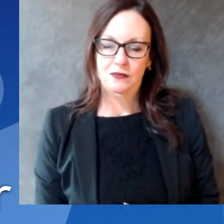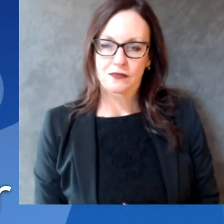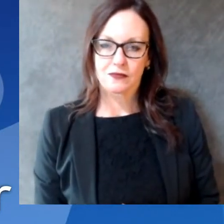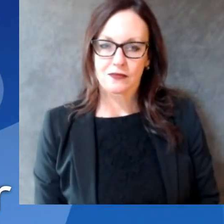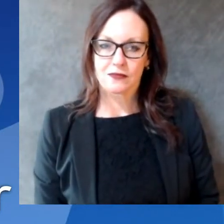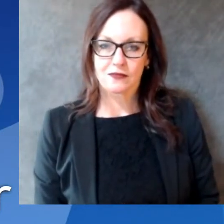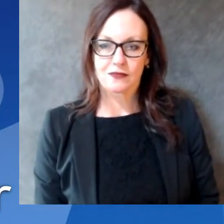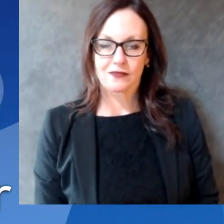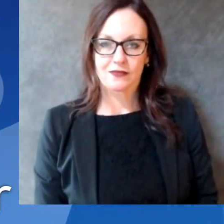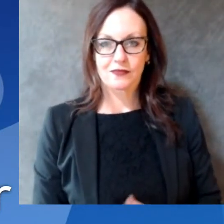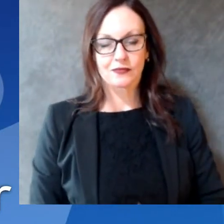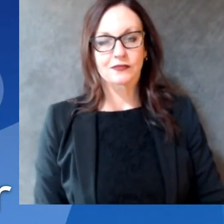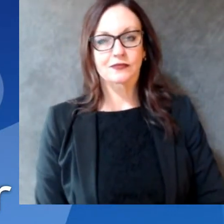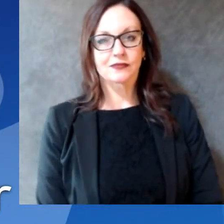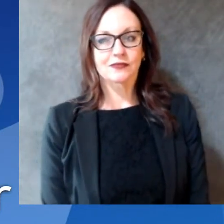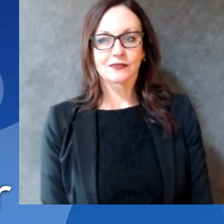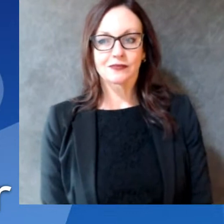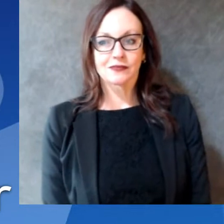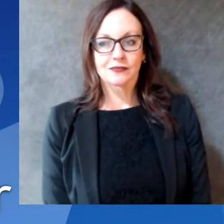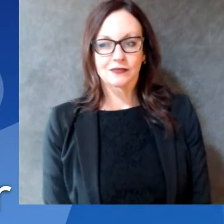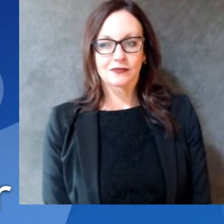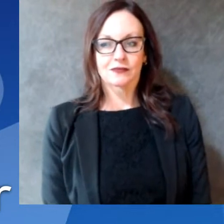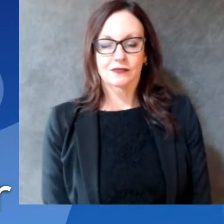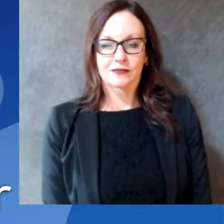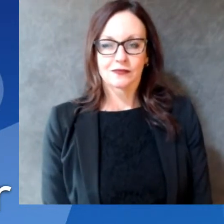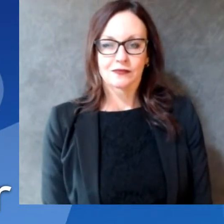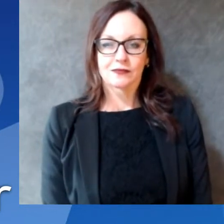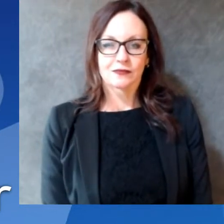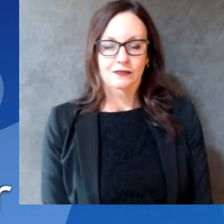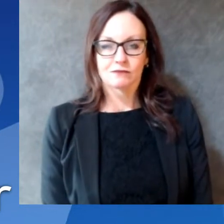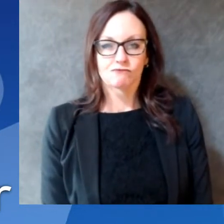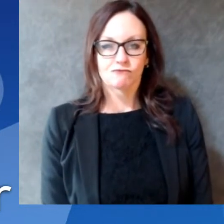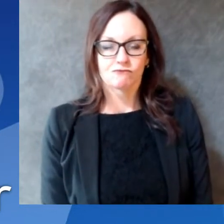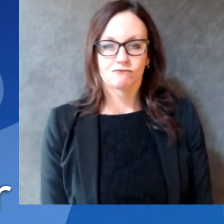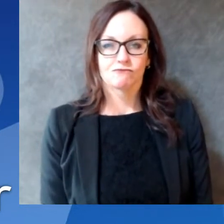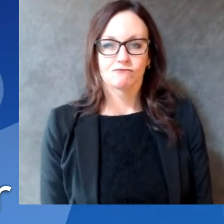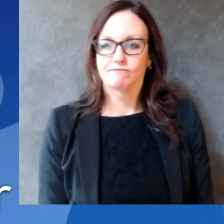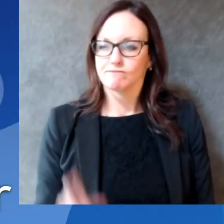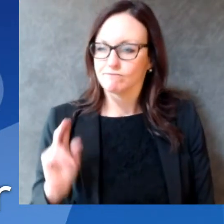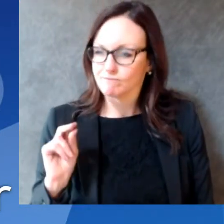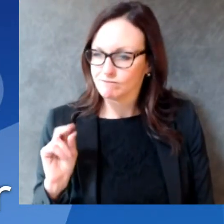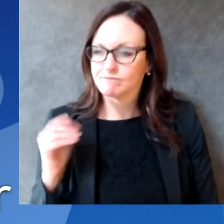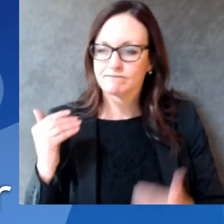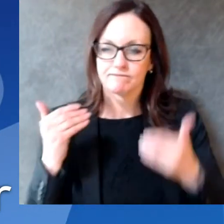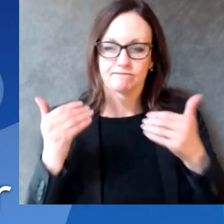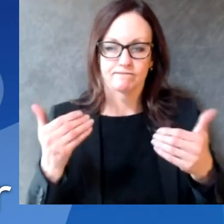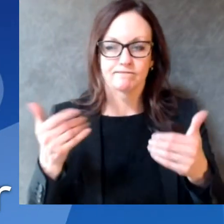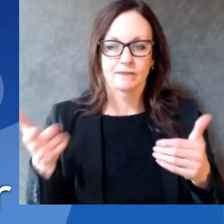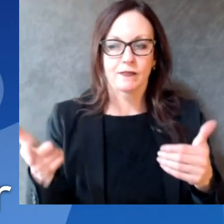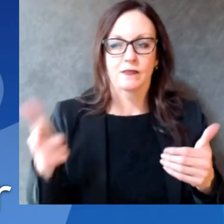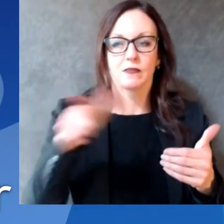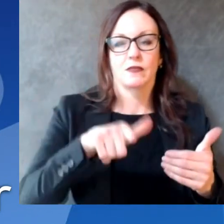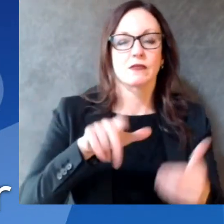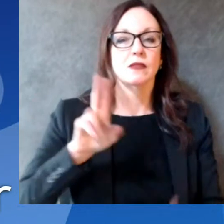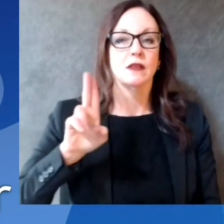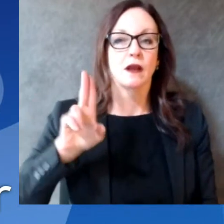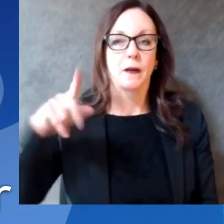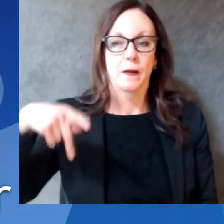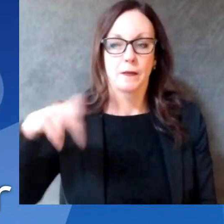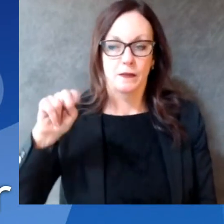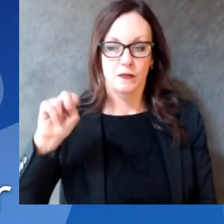All right, why don't we move on to Jonathan Sadowski, Up North News. Jonathan at Up North News.